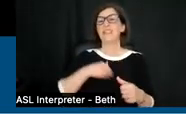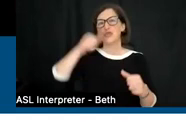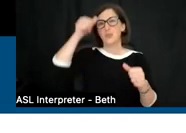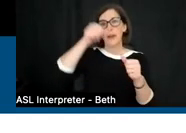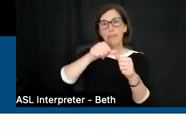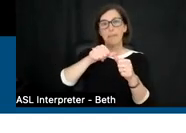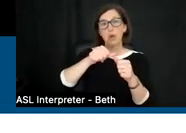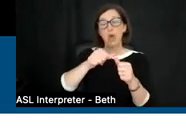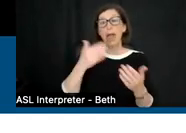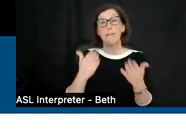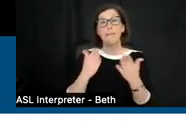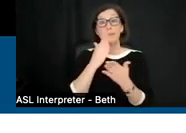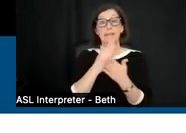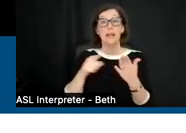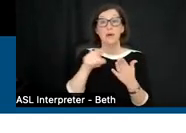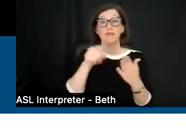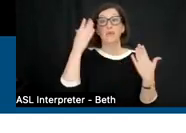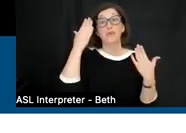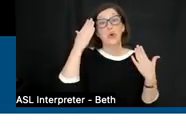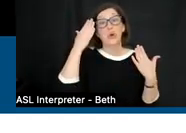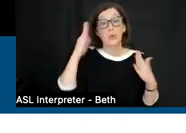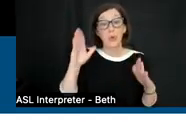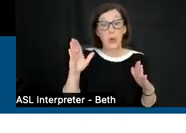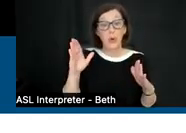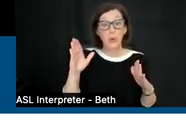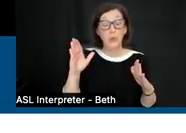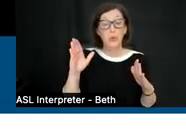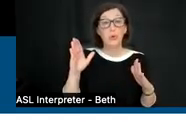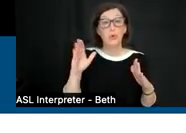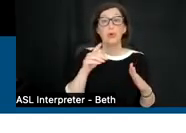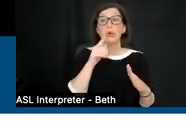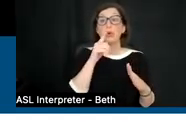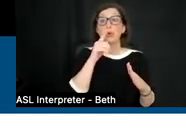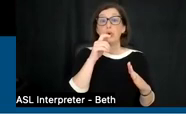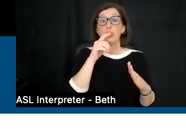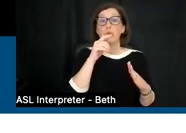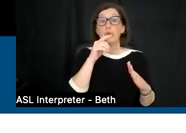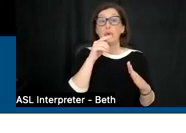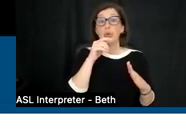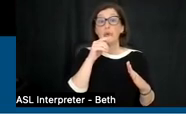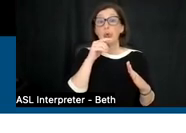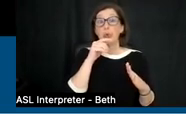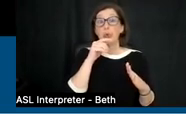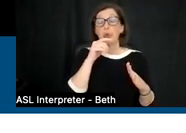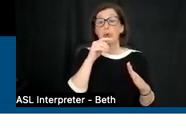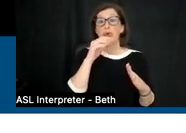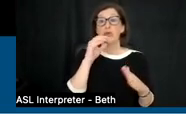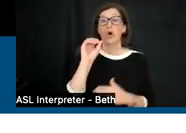who might not be aware of who the OVC Task Force